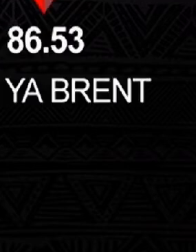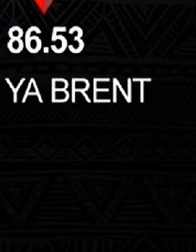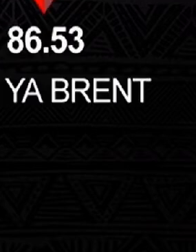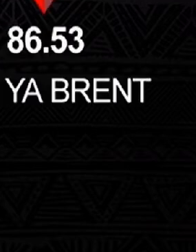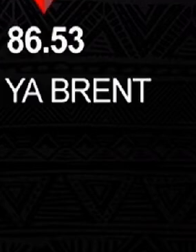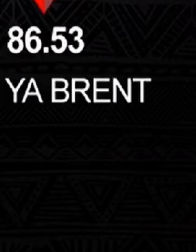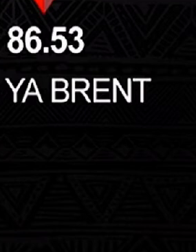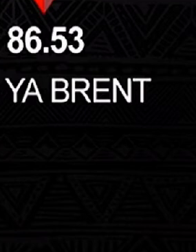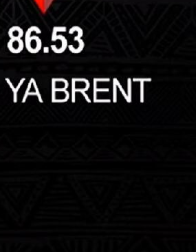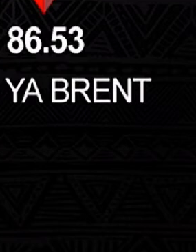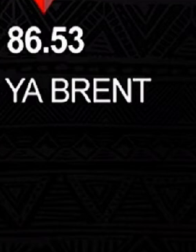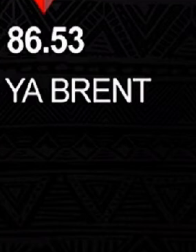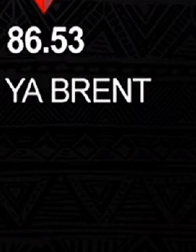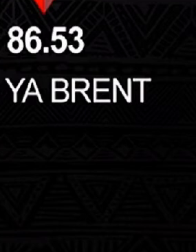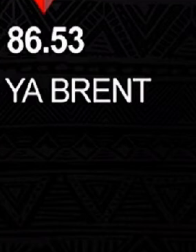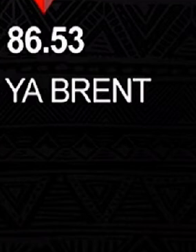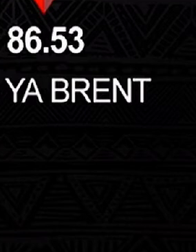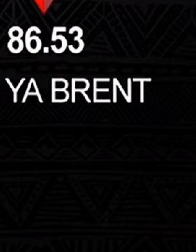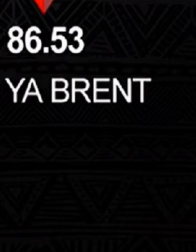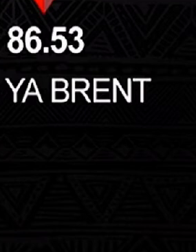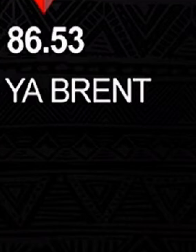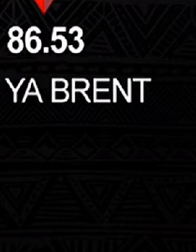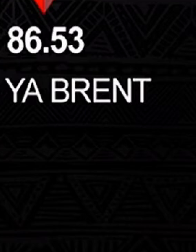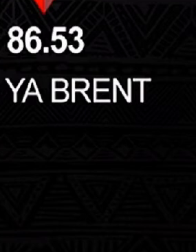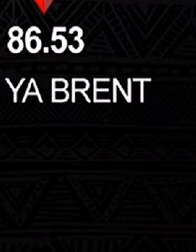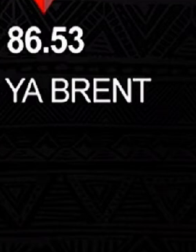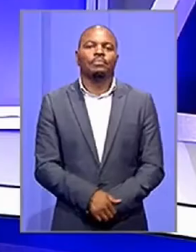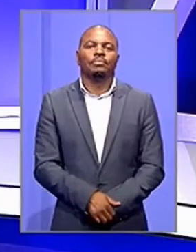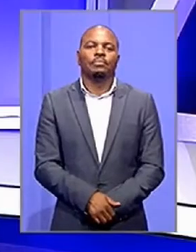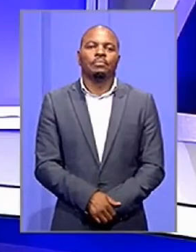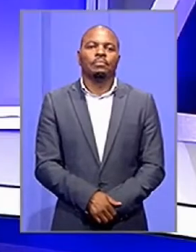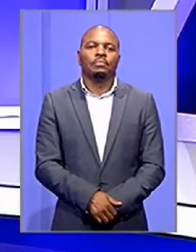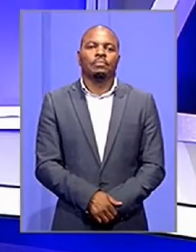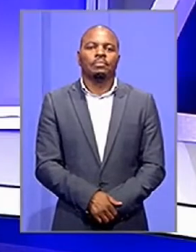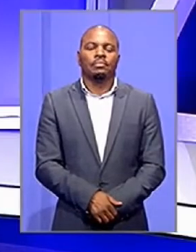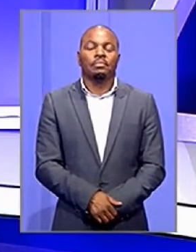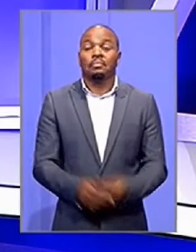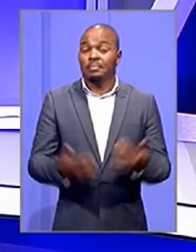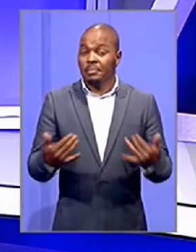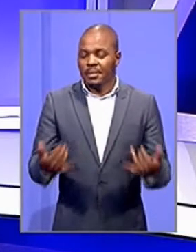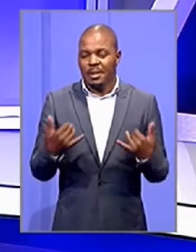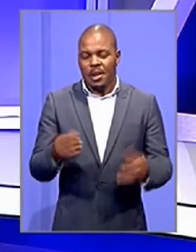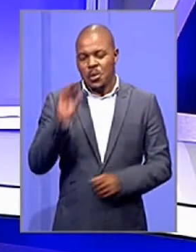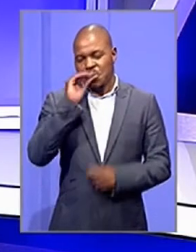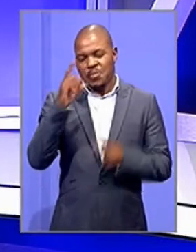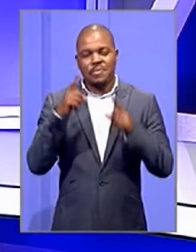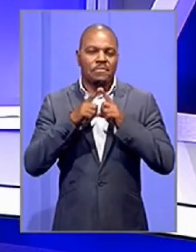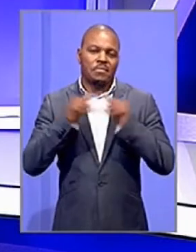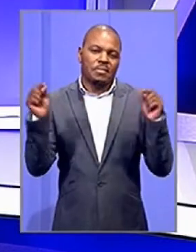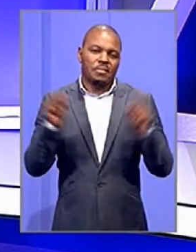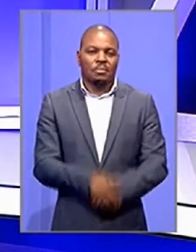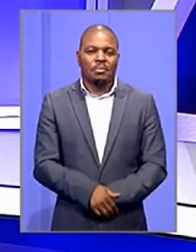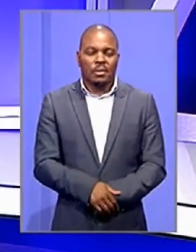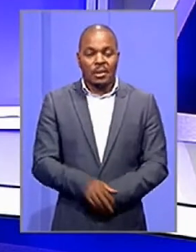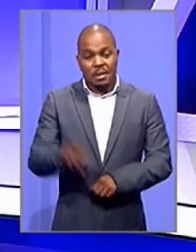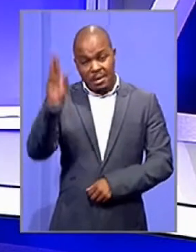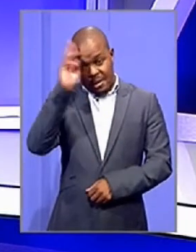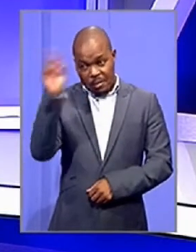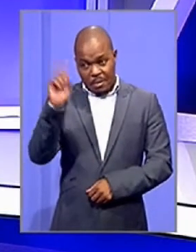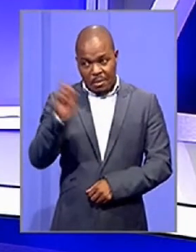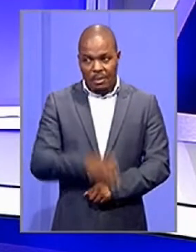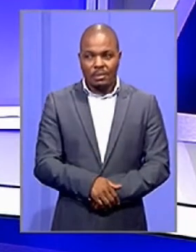Theko ya dirafia e fokotše ntle fela le ya Gauta. Bagešo nako ya ditaba e fedile. Gopolang gore